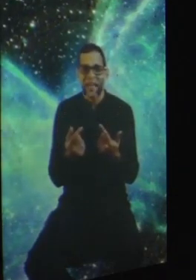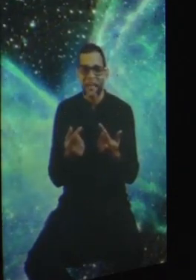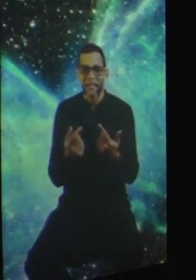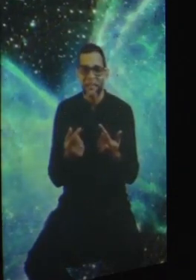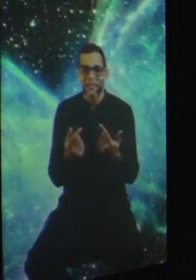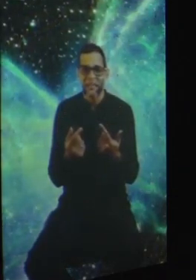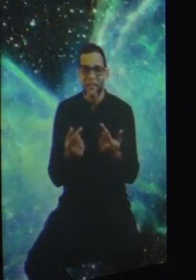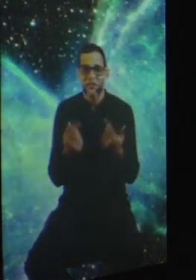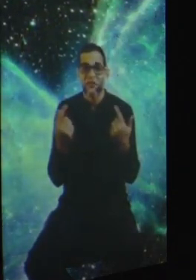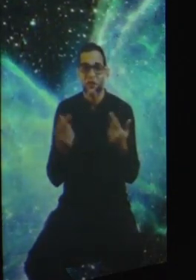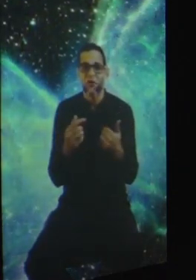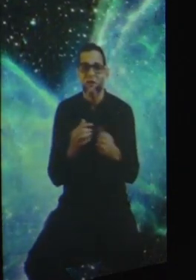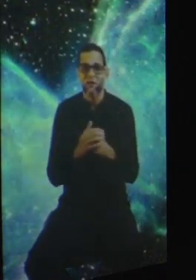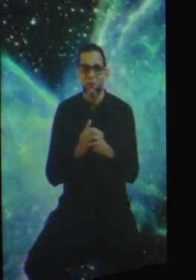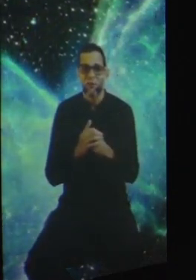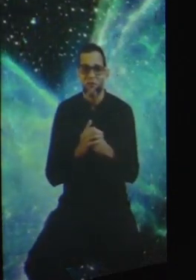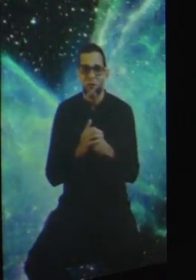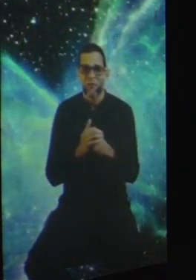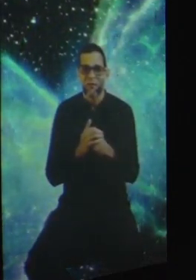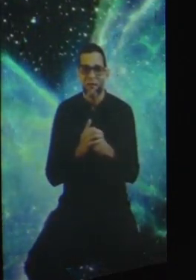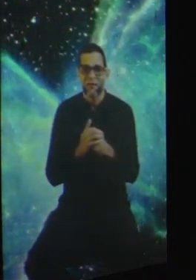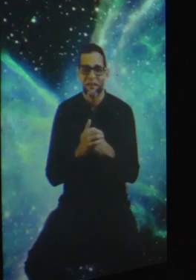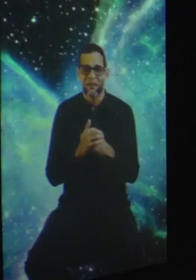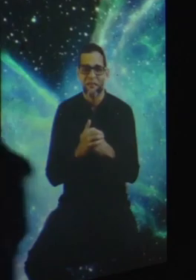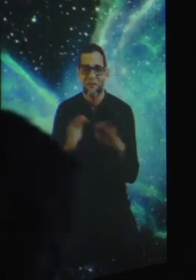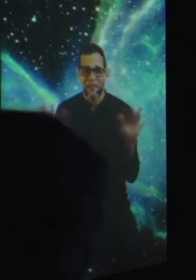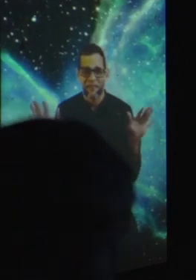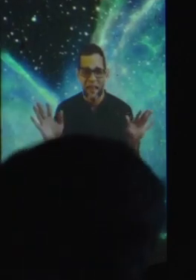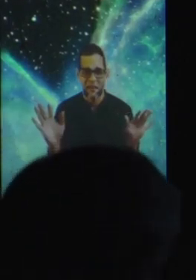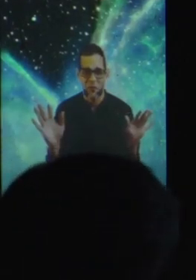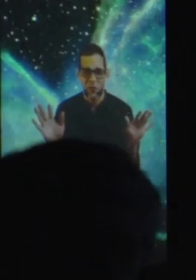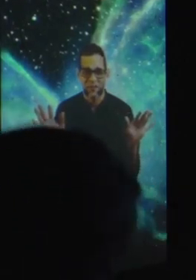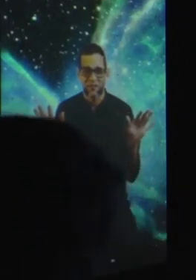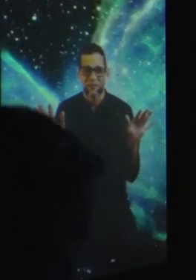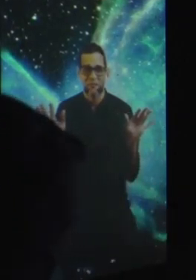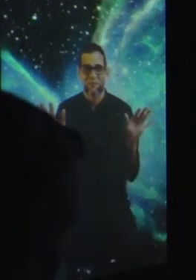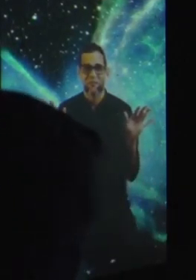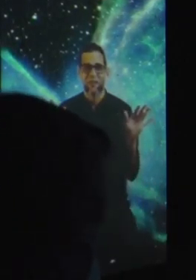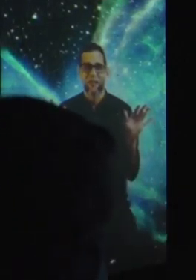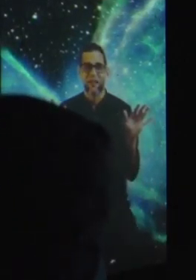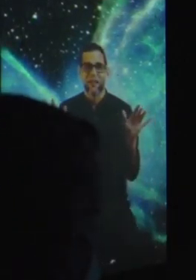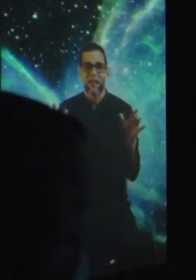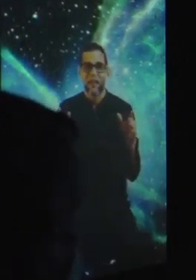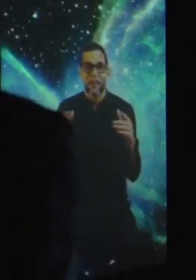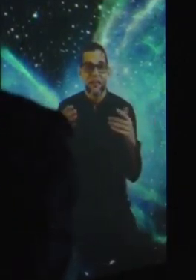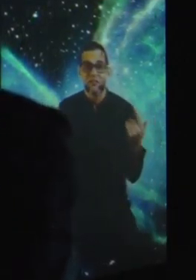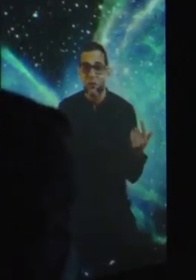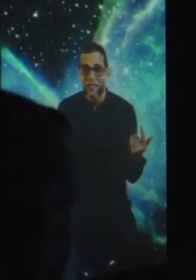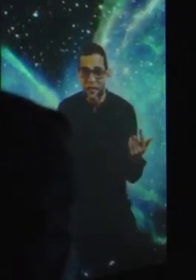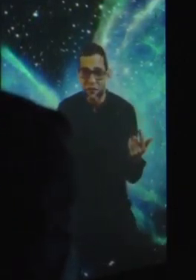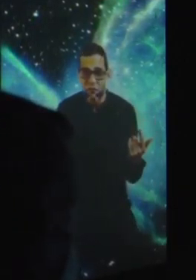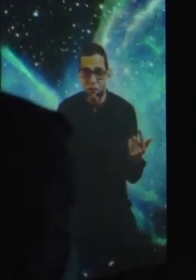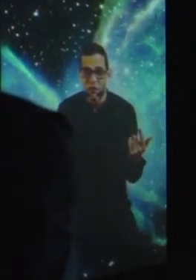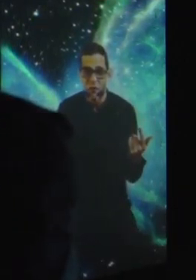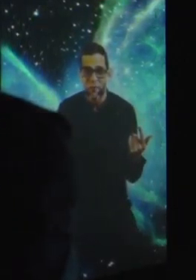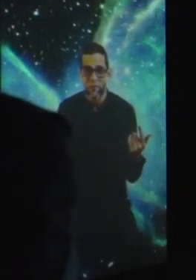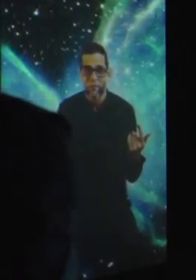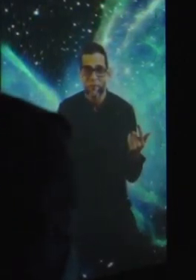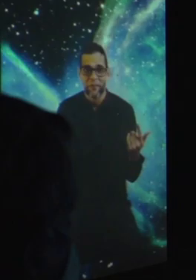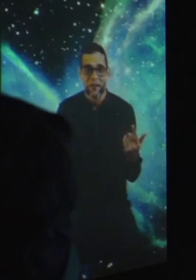again, during COVID, a form of hope? For sure. Vaccinated, of course. Is storytelling a form of